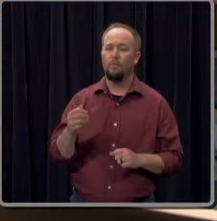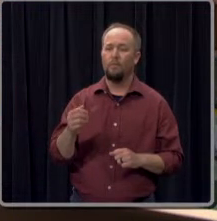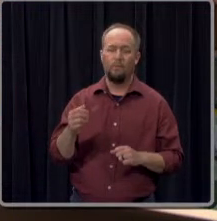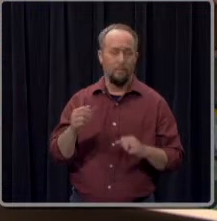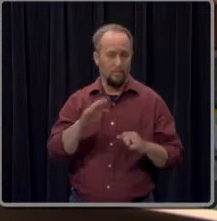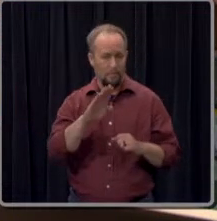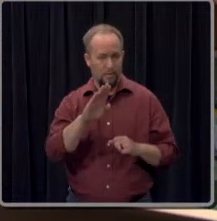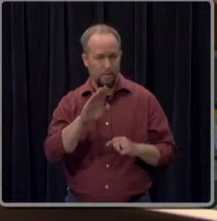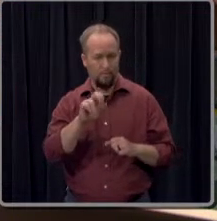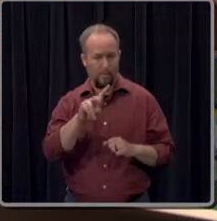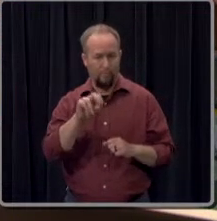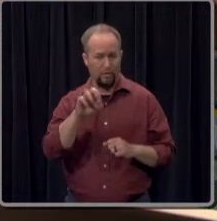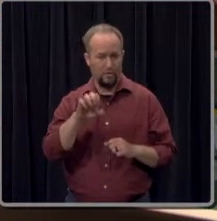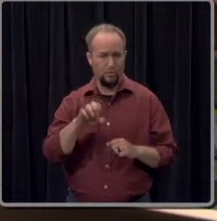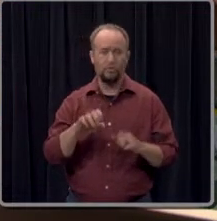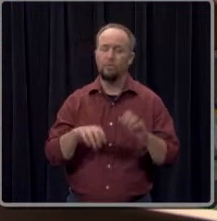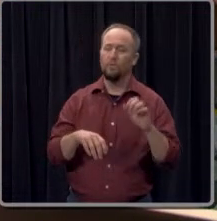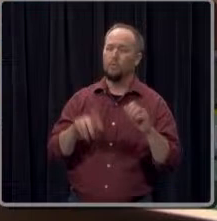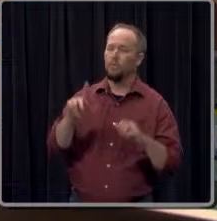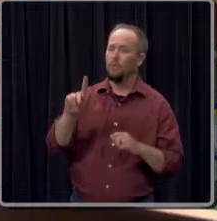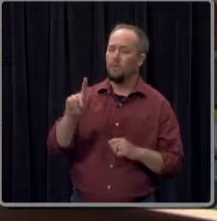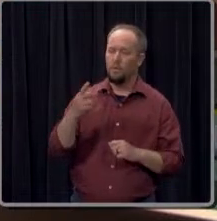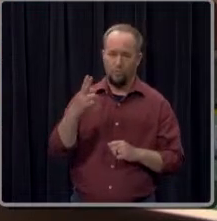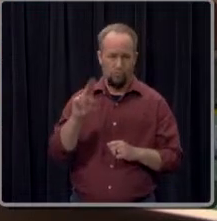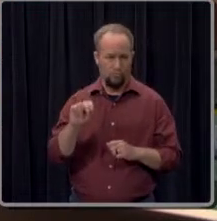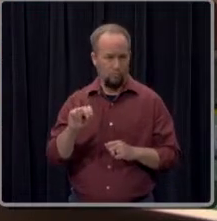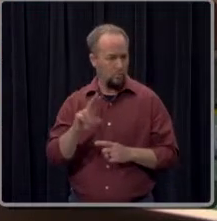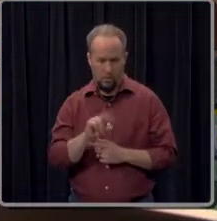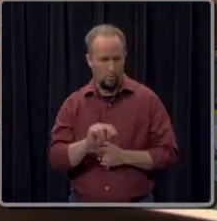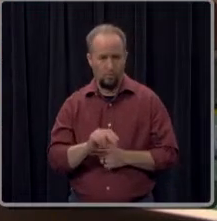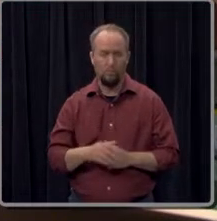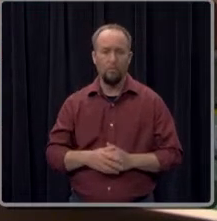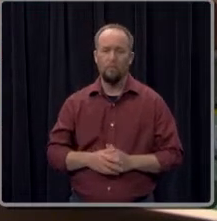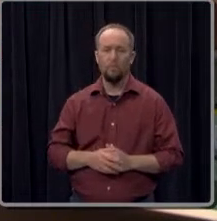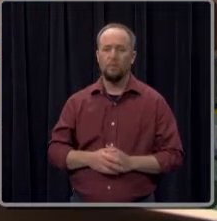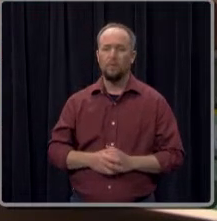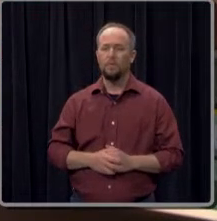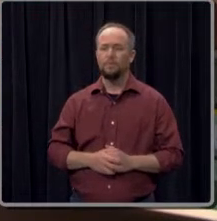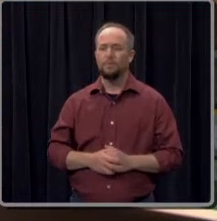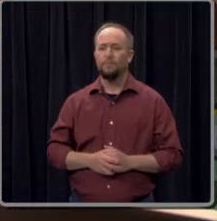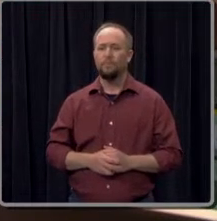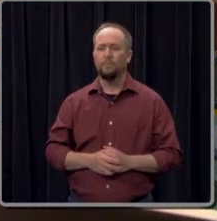Mr. Beveridge? Yes. Mr. Kuhn? No.